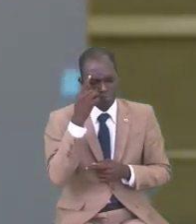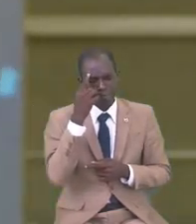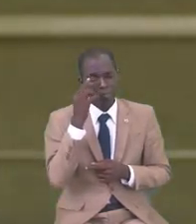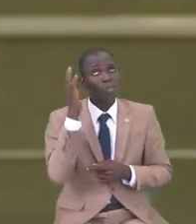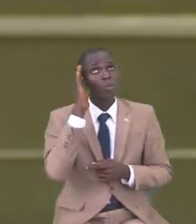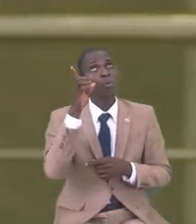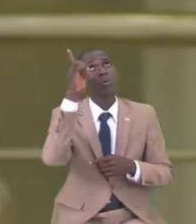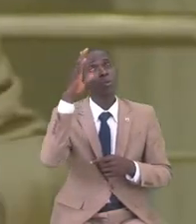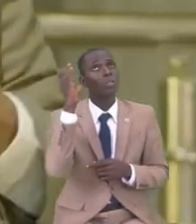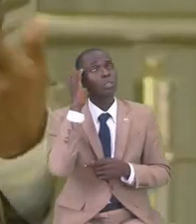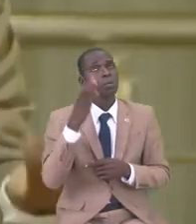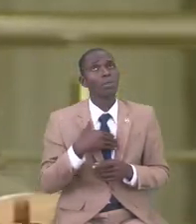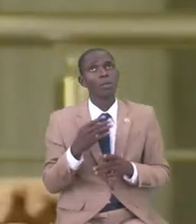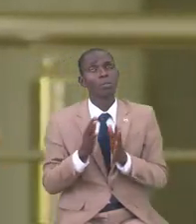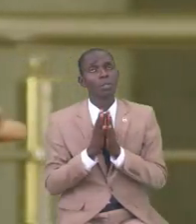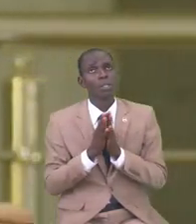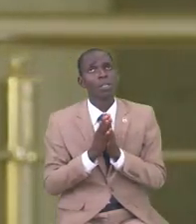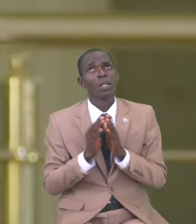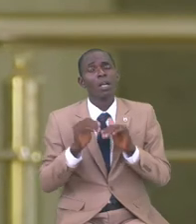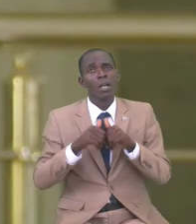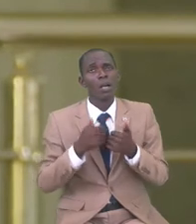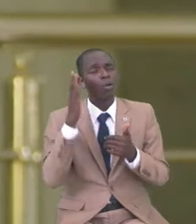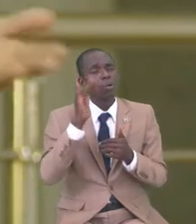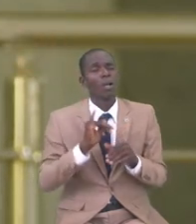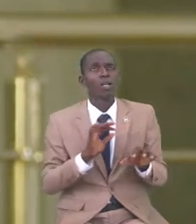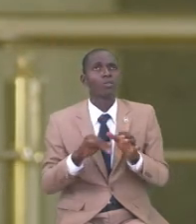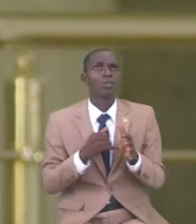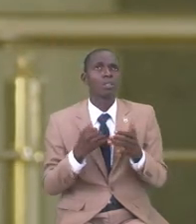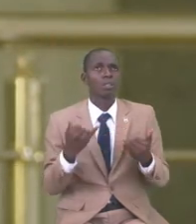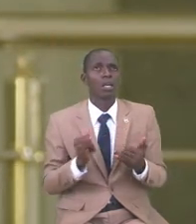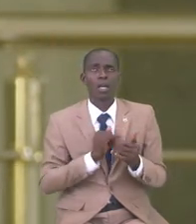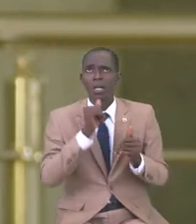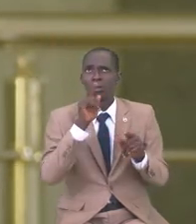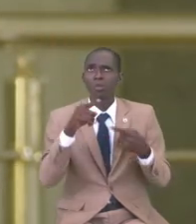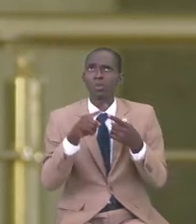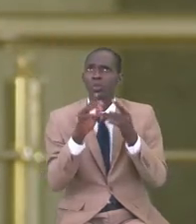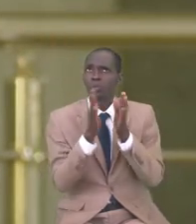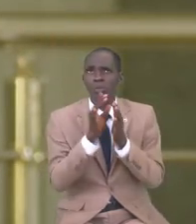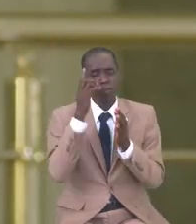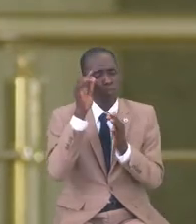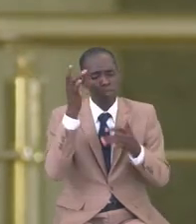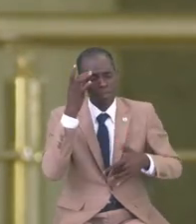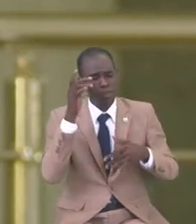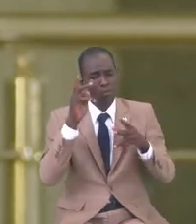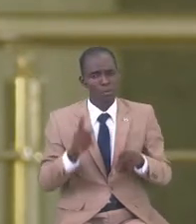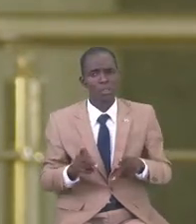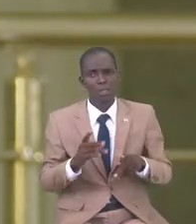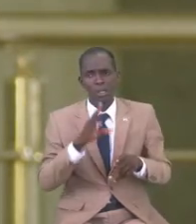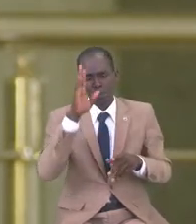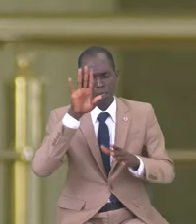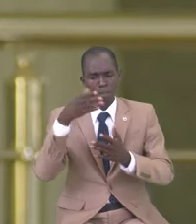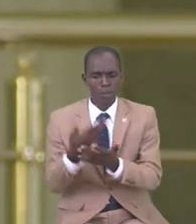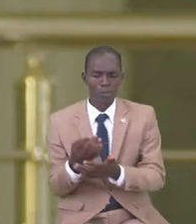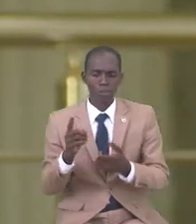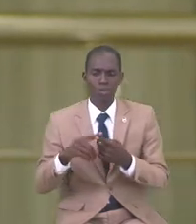hear me. And how am I going to do now? I'm going to pray for the sick. And so he got there to the hospital